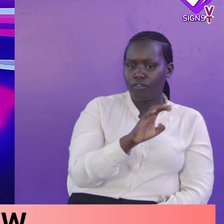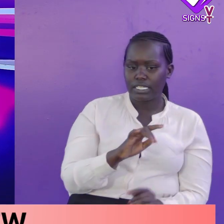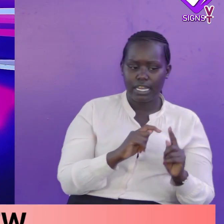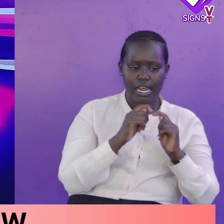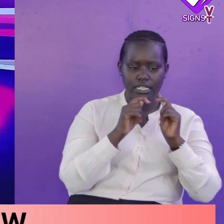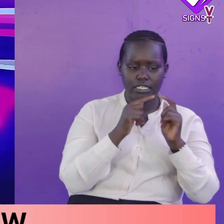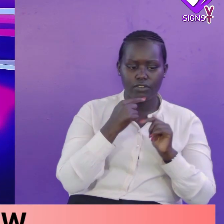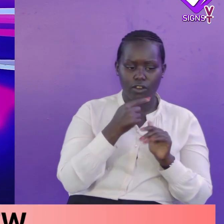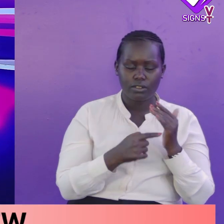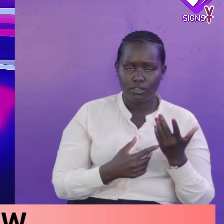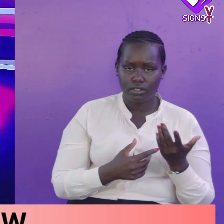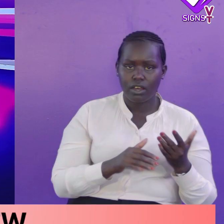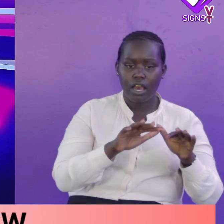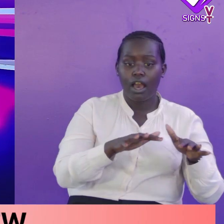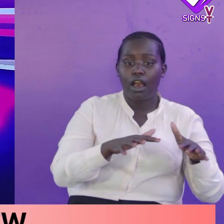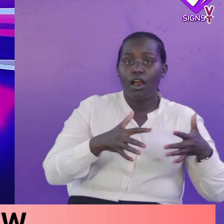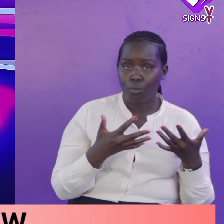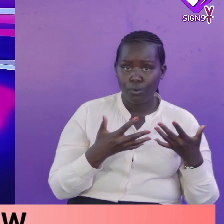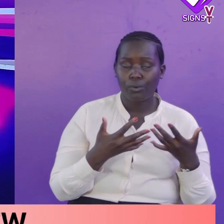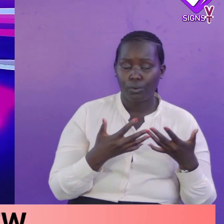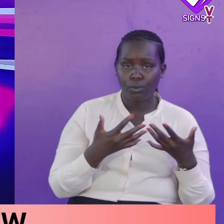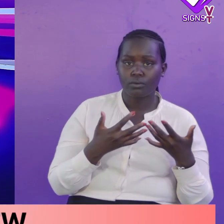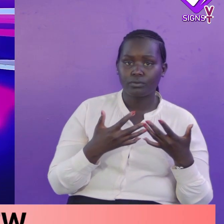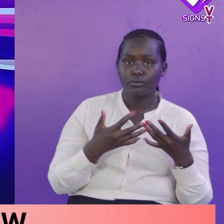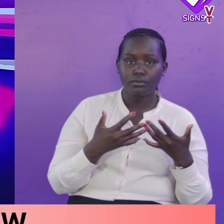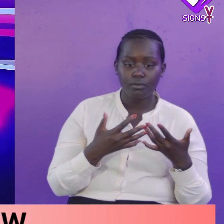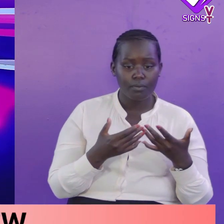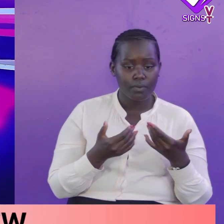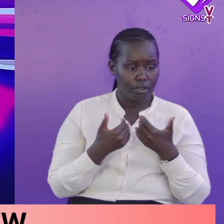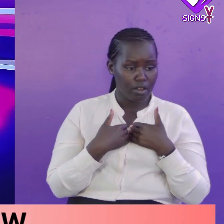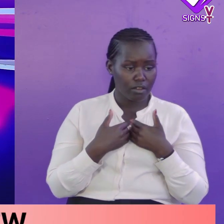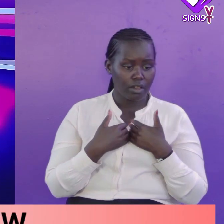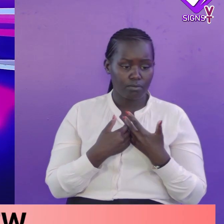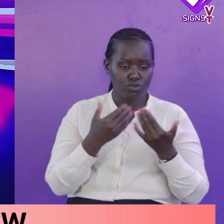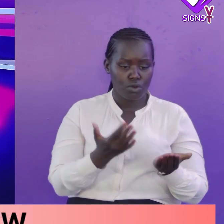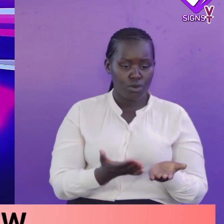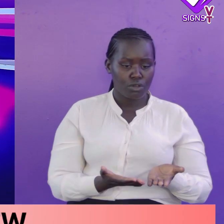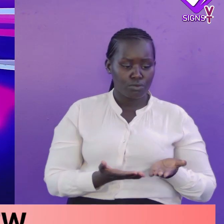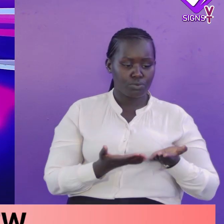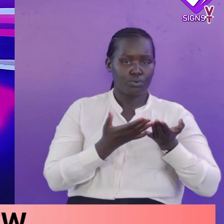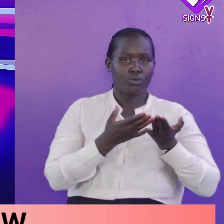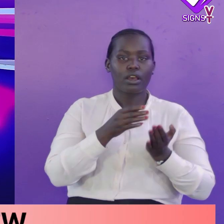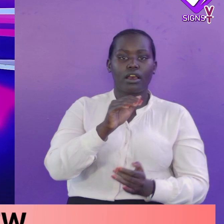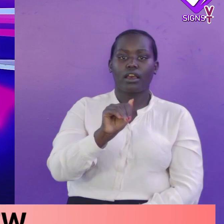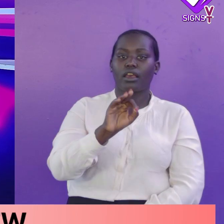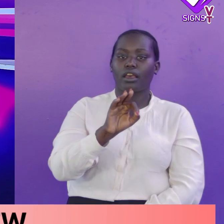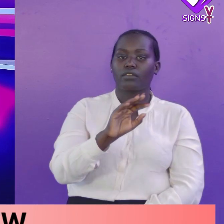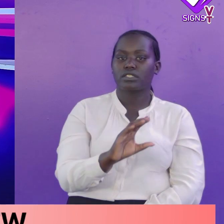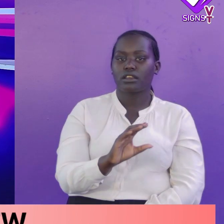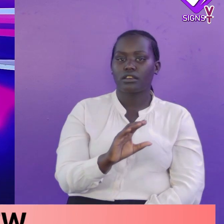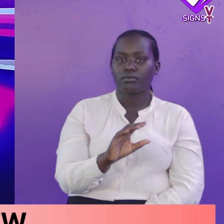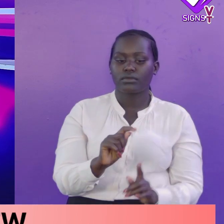was saying how he has come to improve AFC Leopards. And I think this